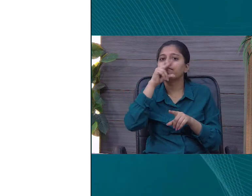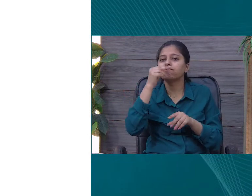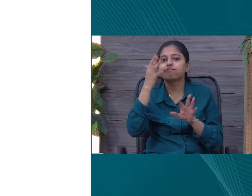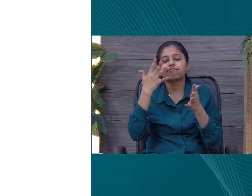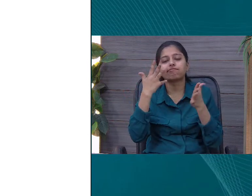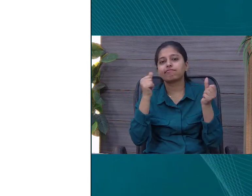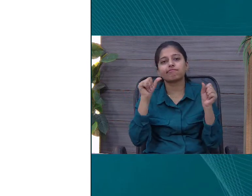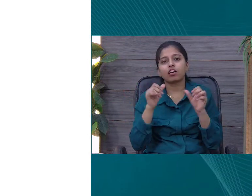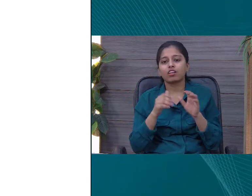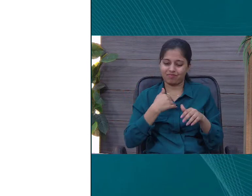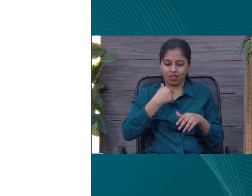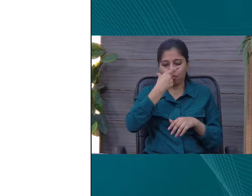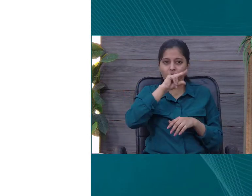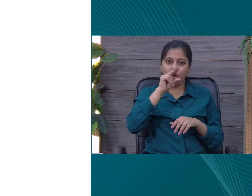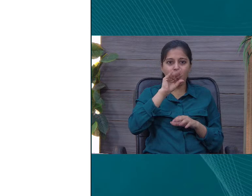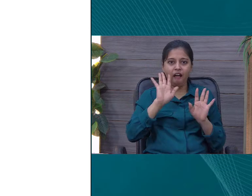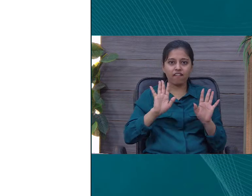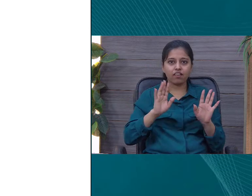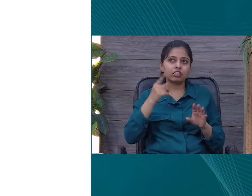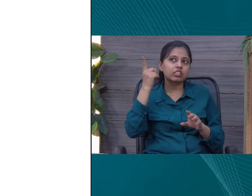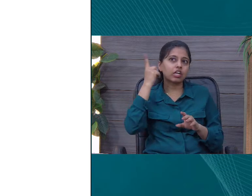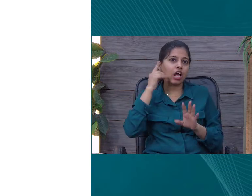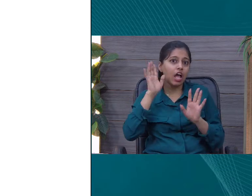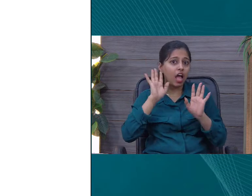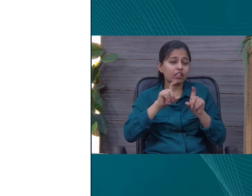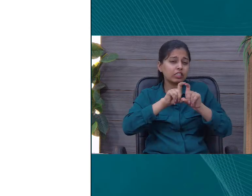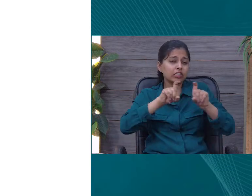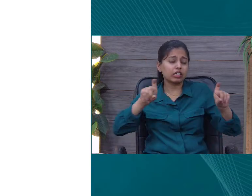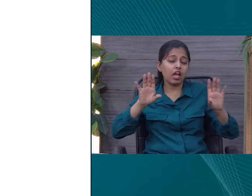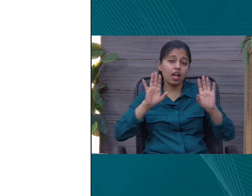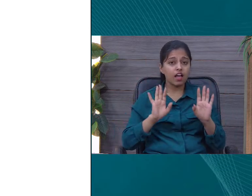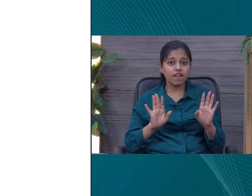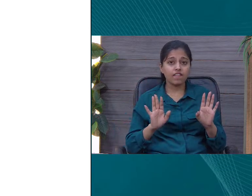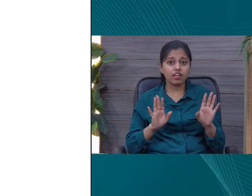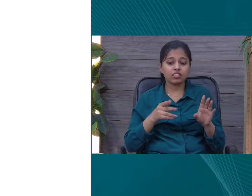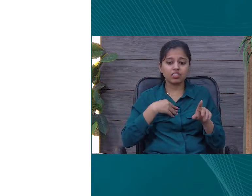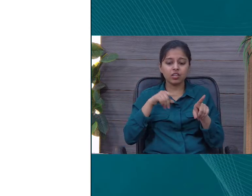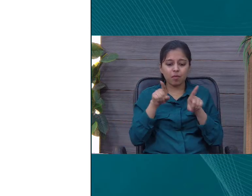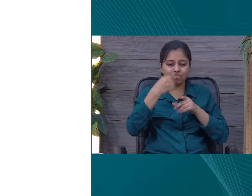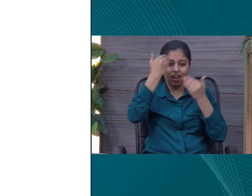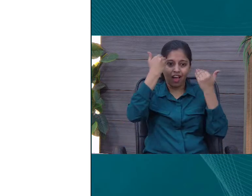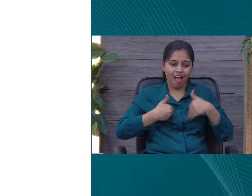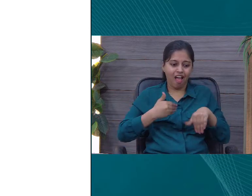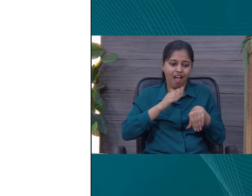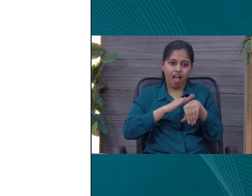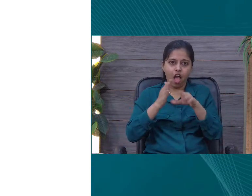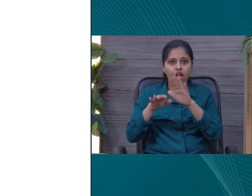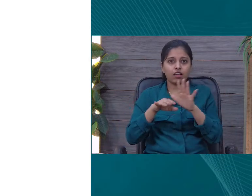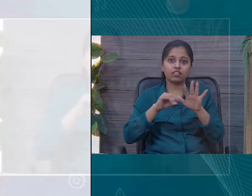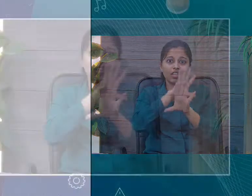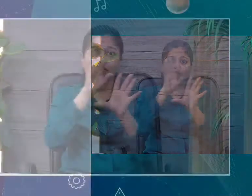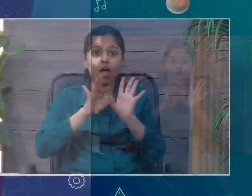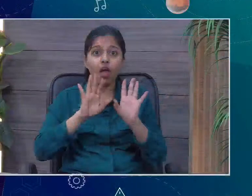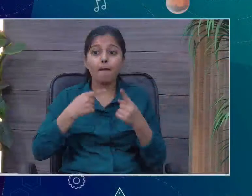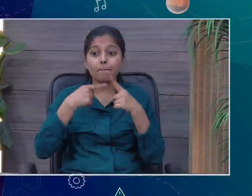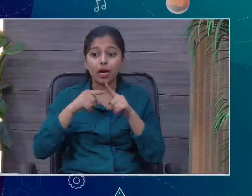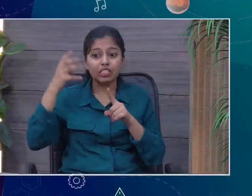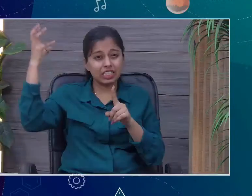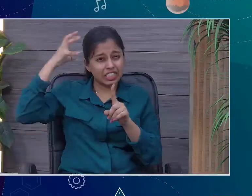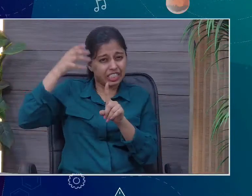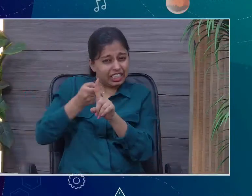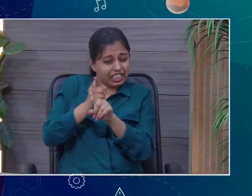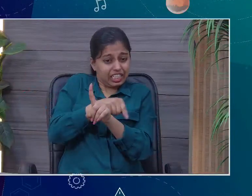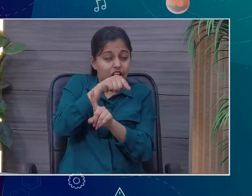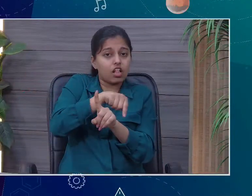do speak. We have clear distinctive features, but our shadow, does it have the